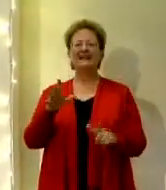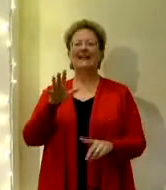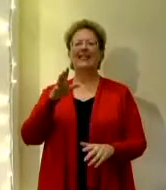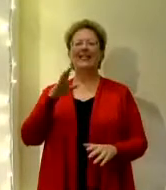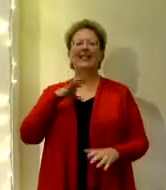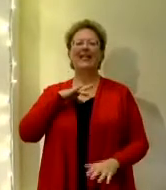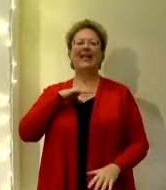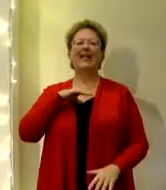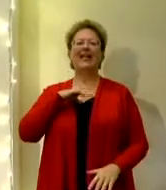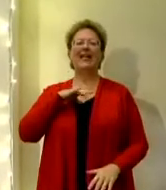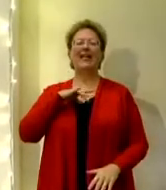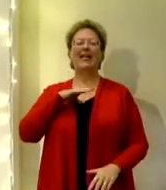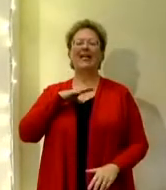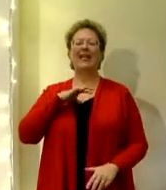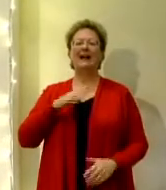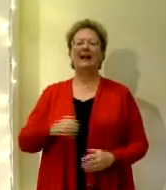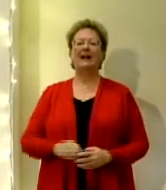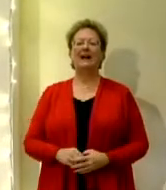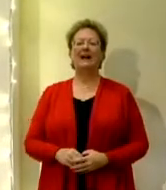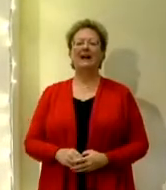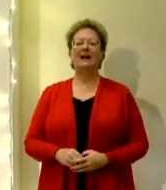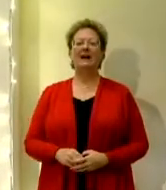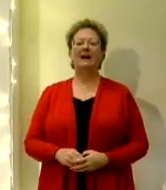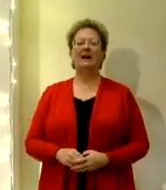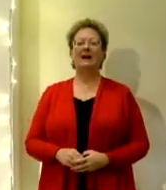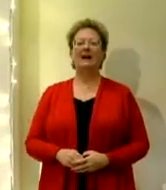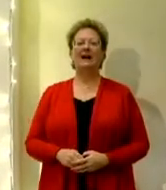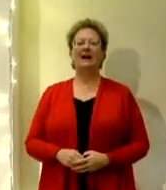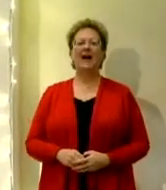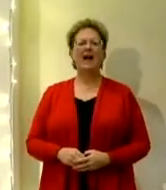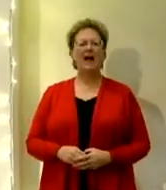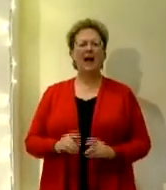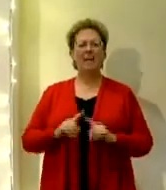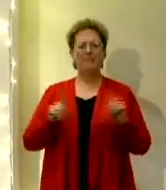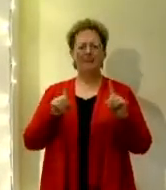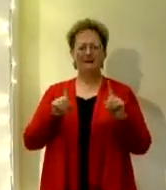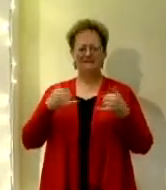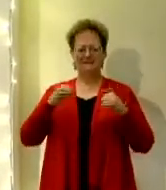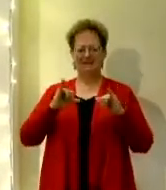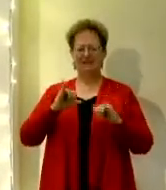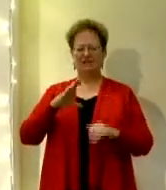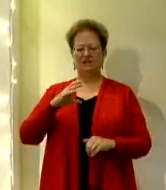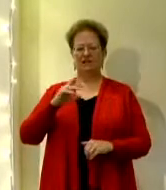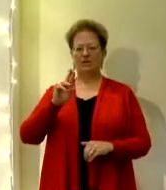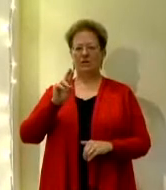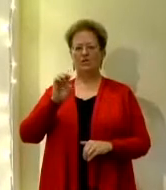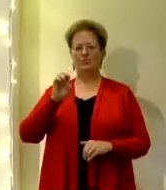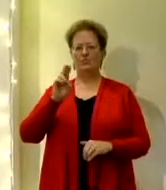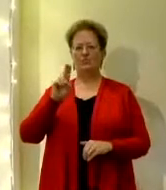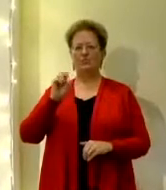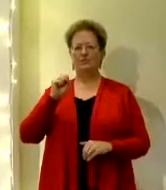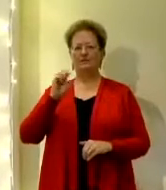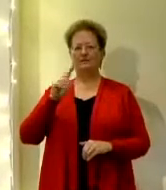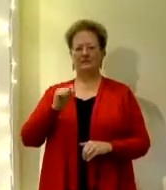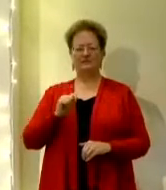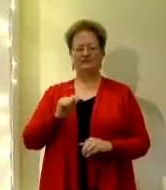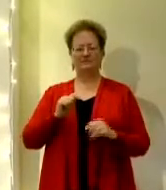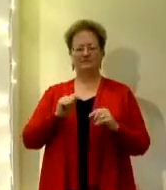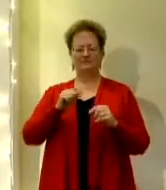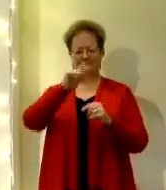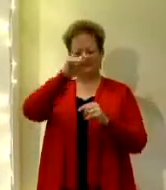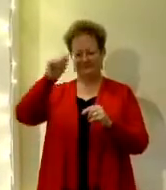and then she looked at it and said, "There's crust on it." You know what's